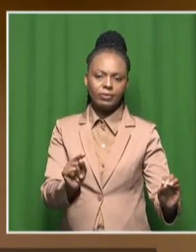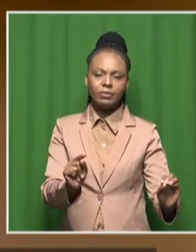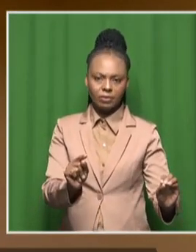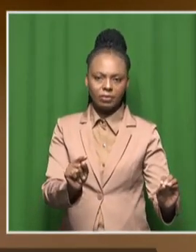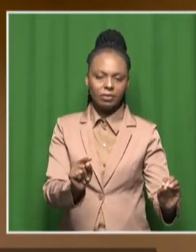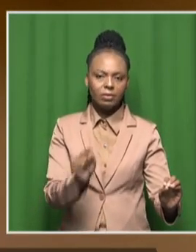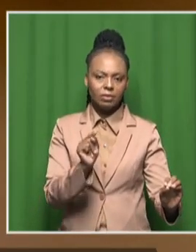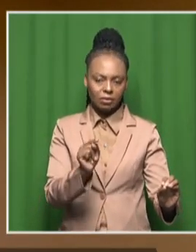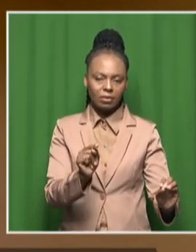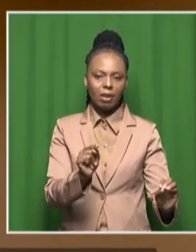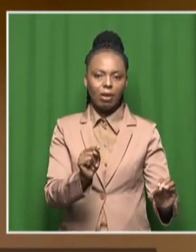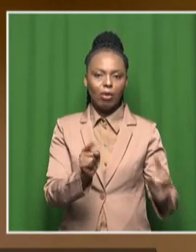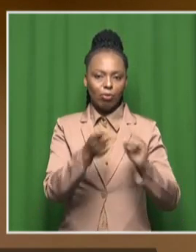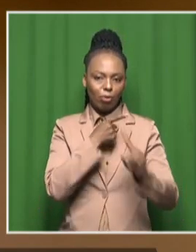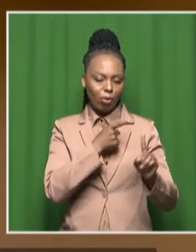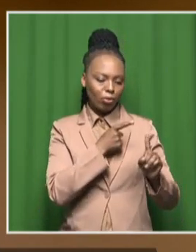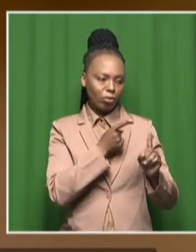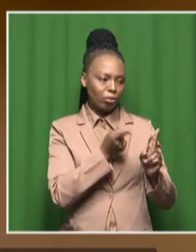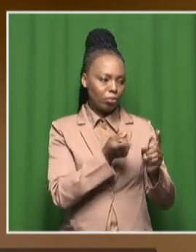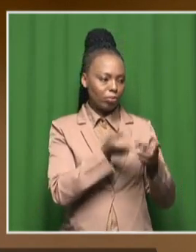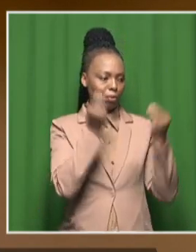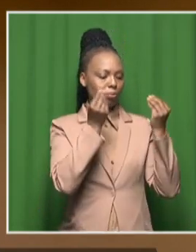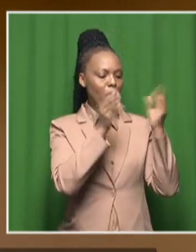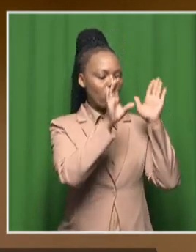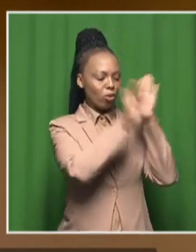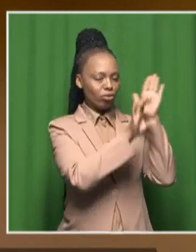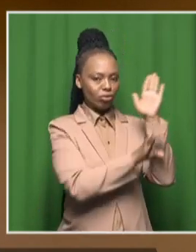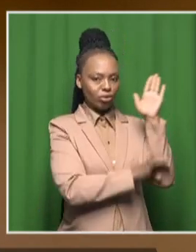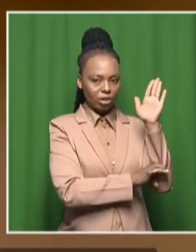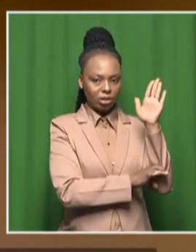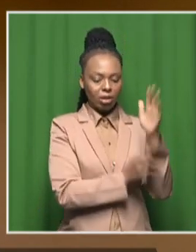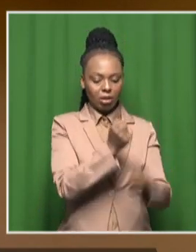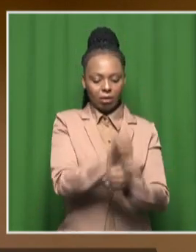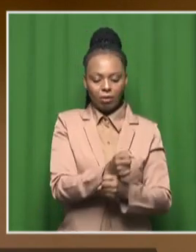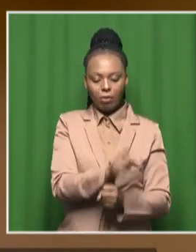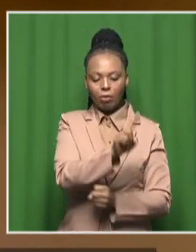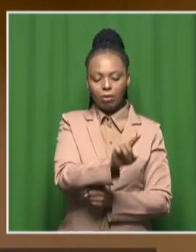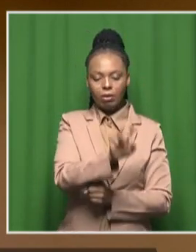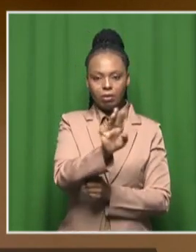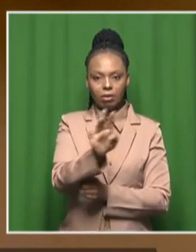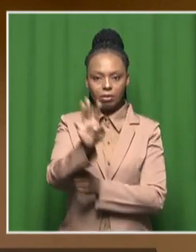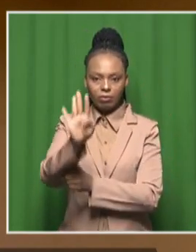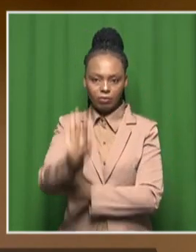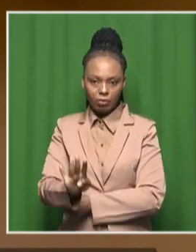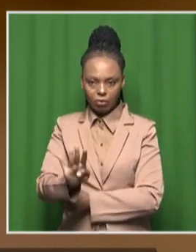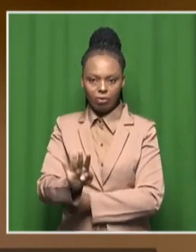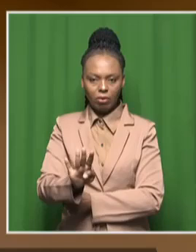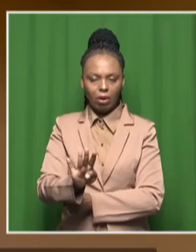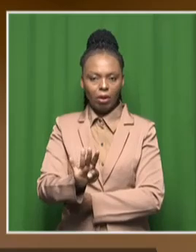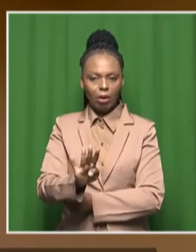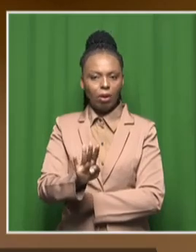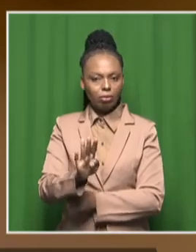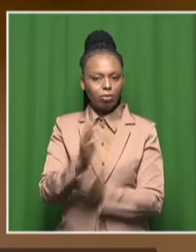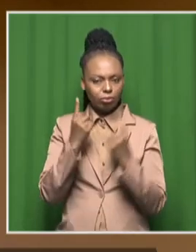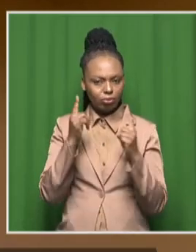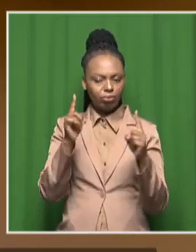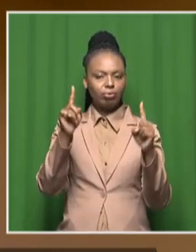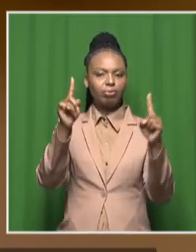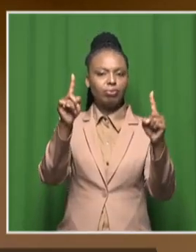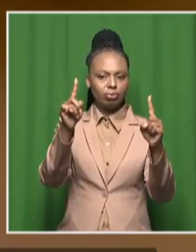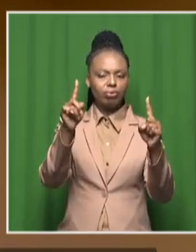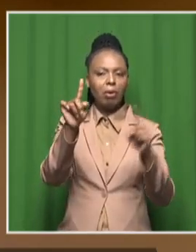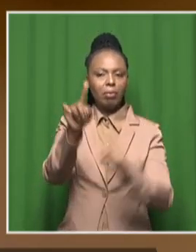our Constitution in 1994 to have made enormous progress as a country, because